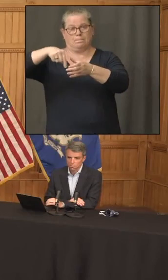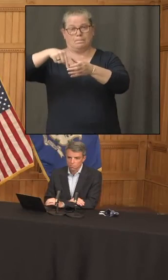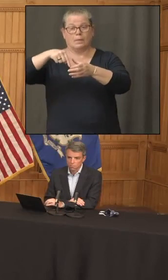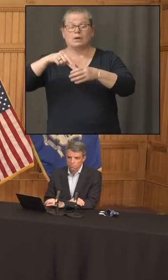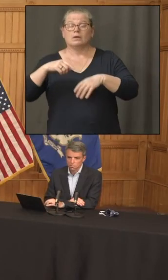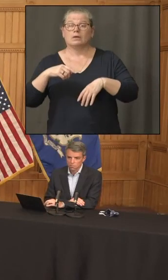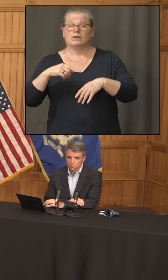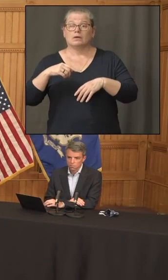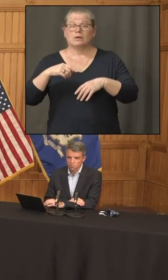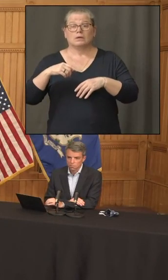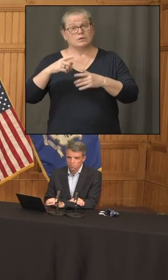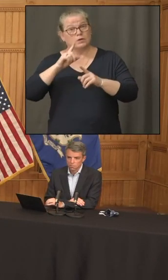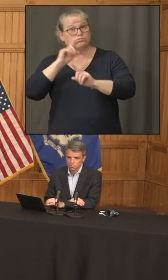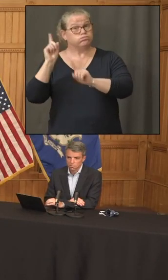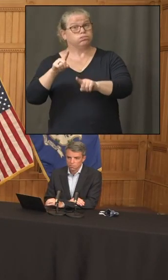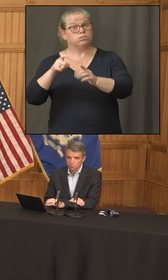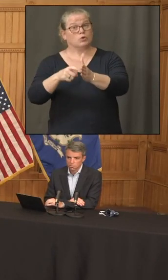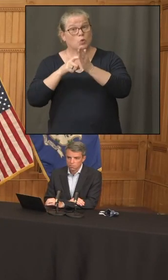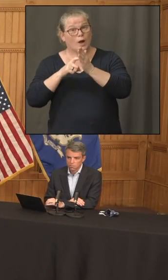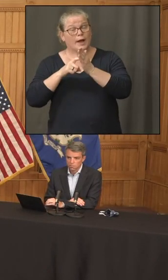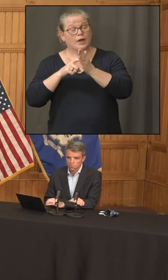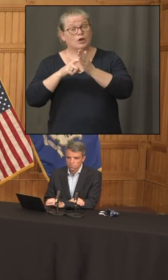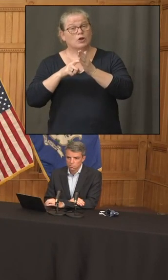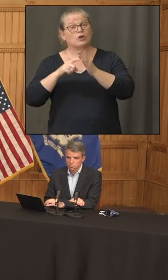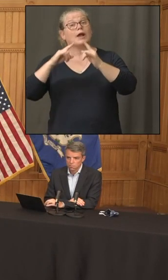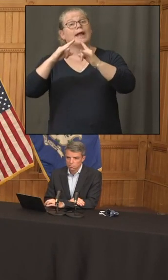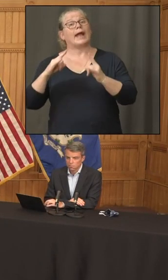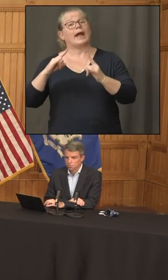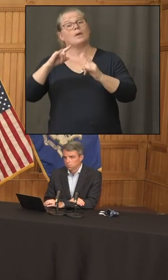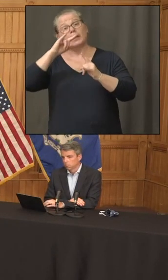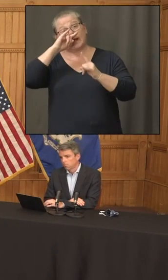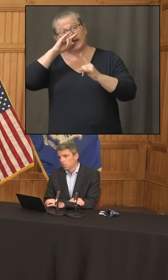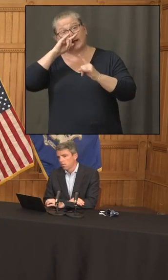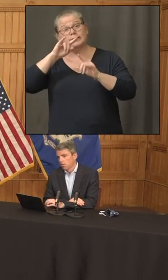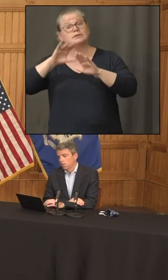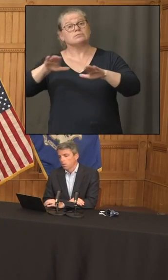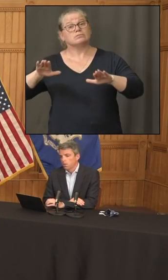morning? Do you know the specifics of that, Josh?